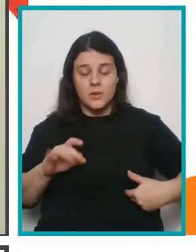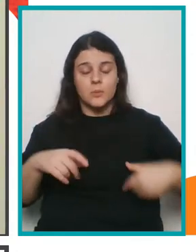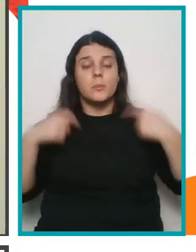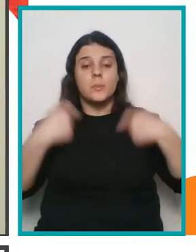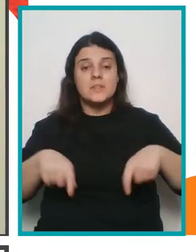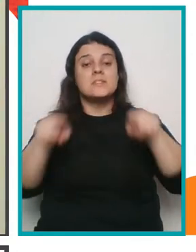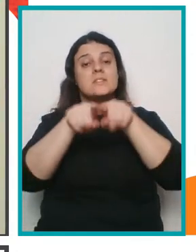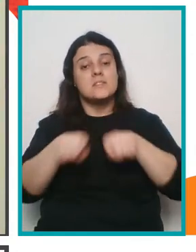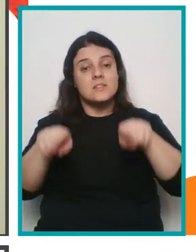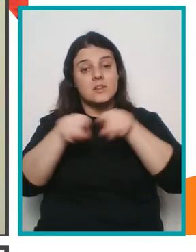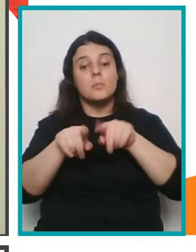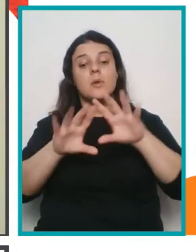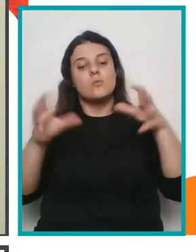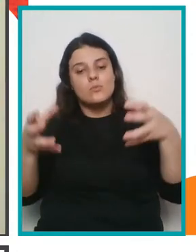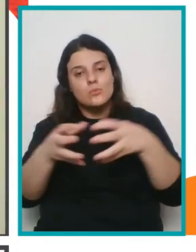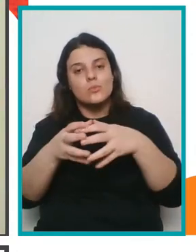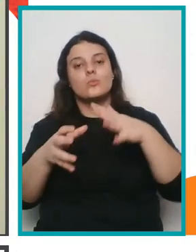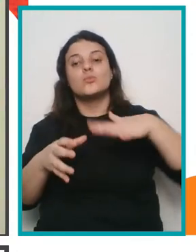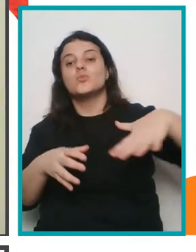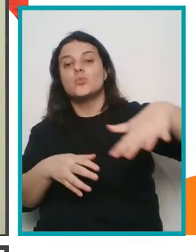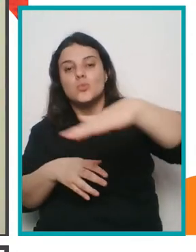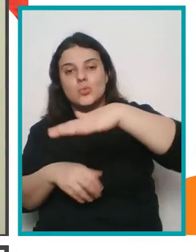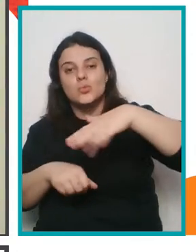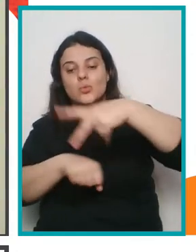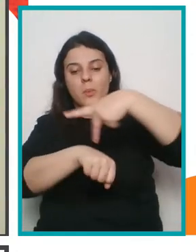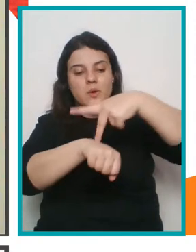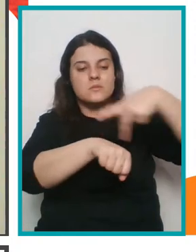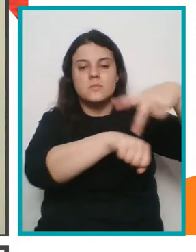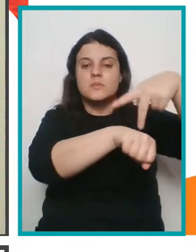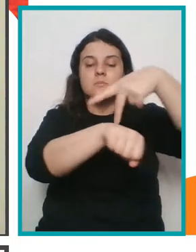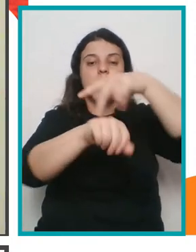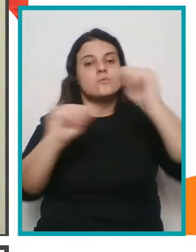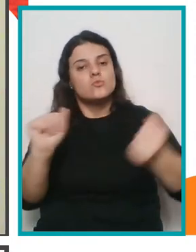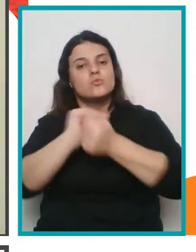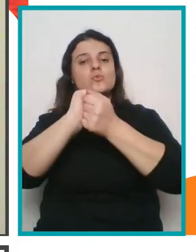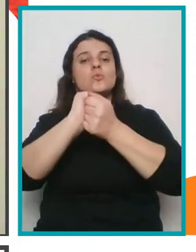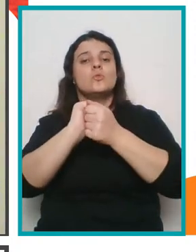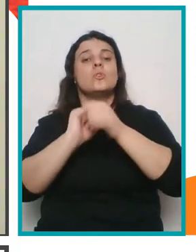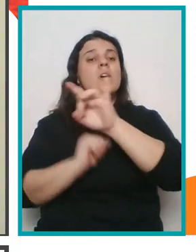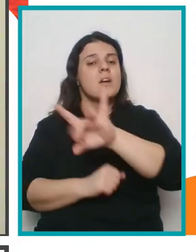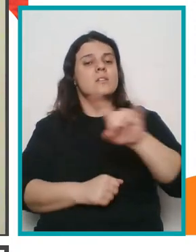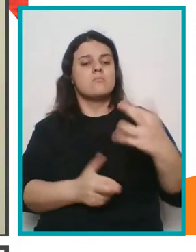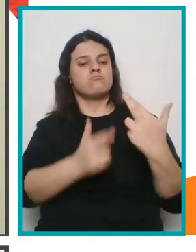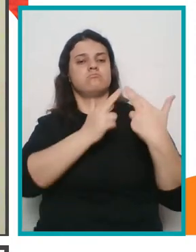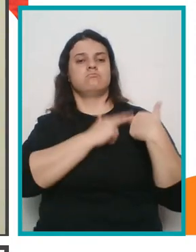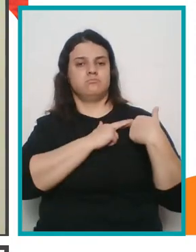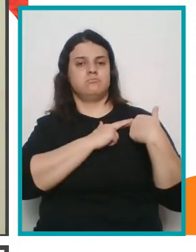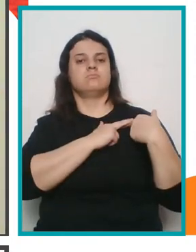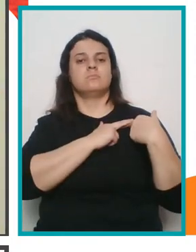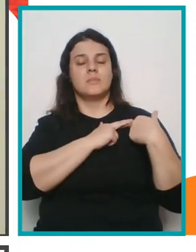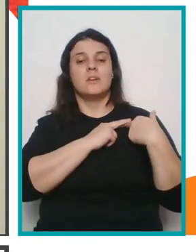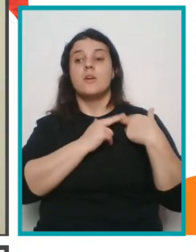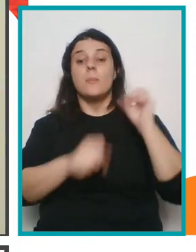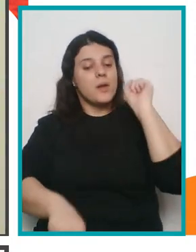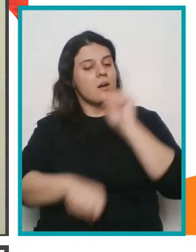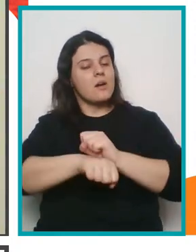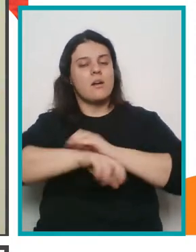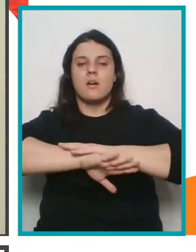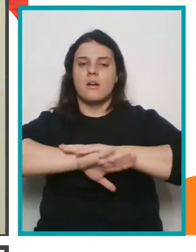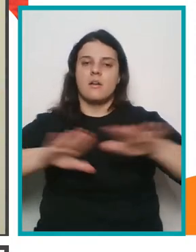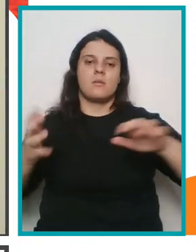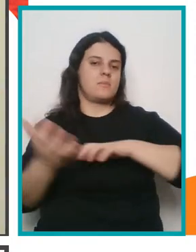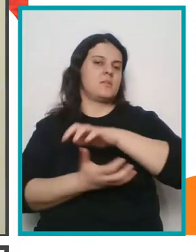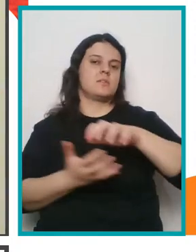in shutting down the fossil fuel industry. It is time for them to face the climate